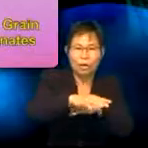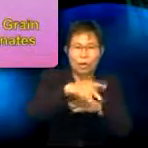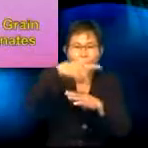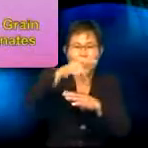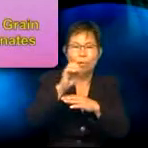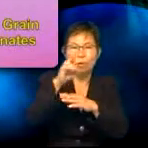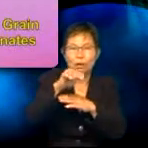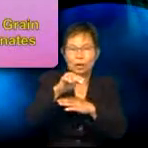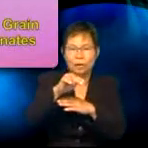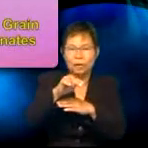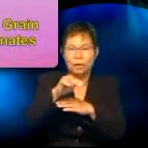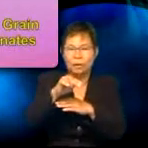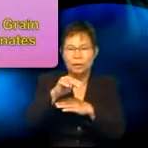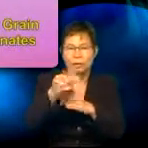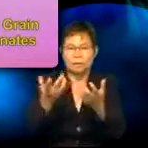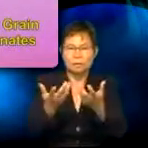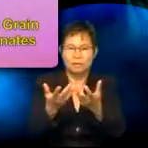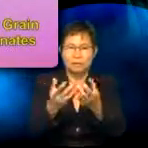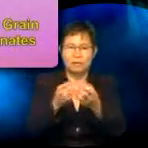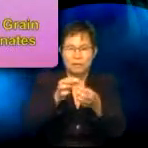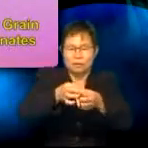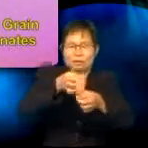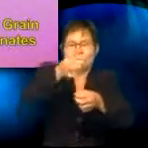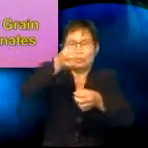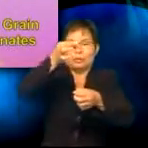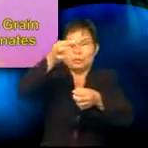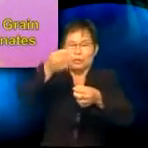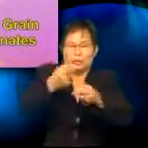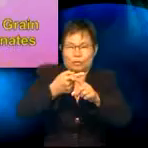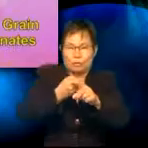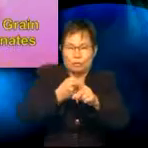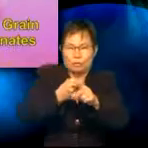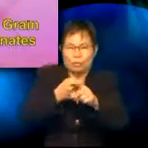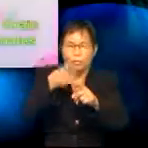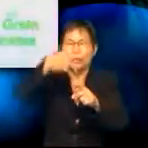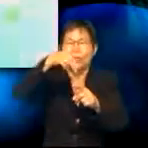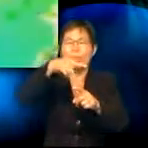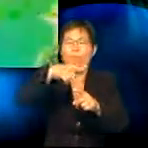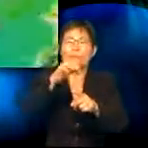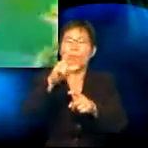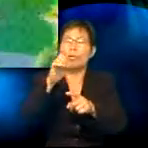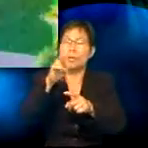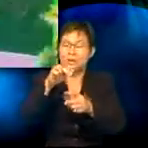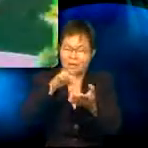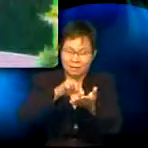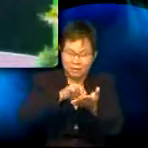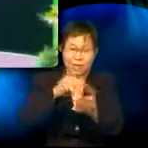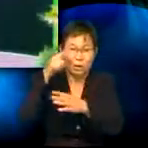As a result, a pollen tube grows out from each pollen grain.